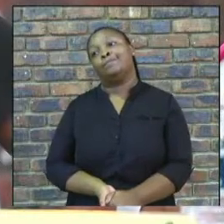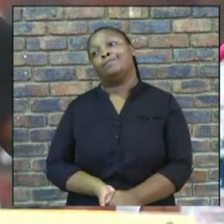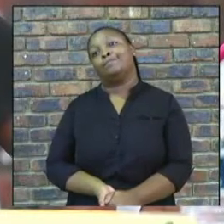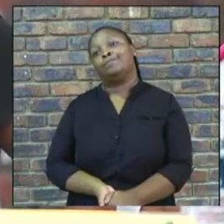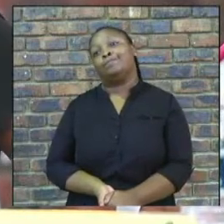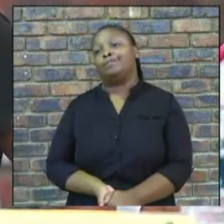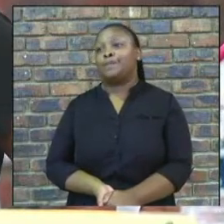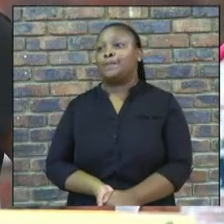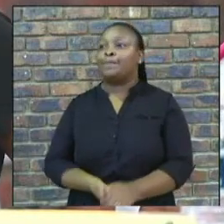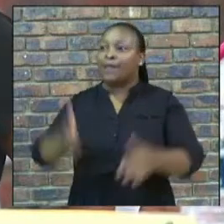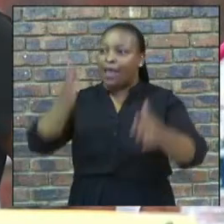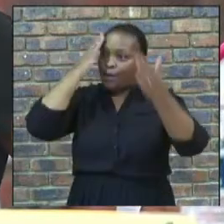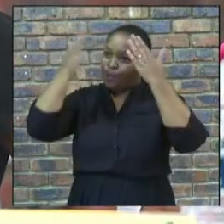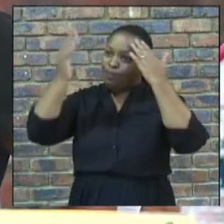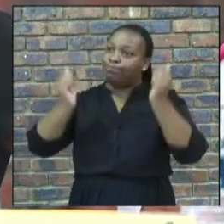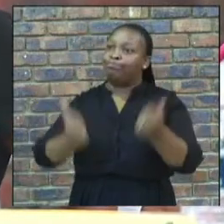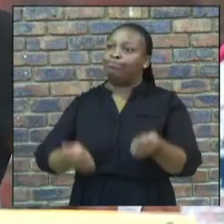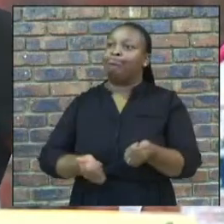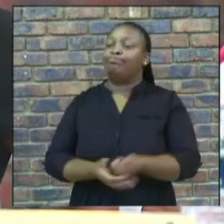Sanibonani.